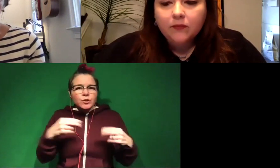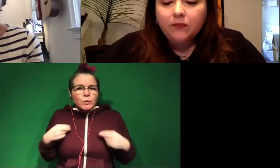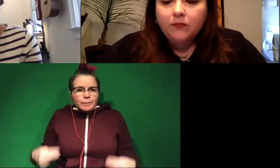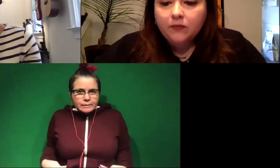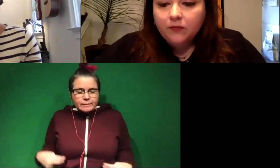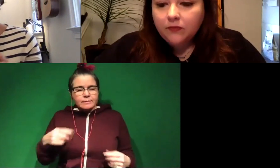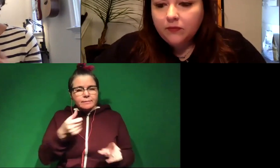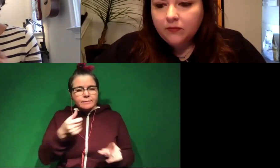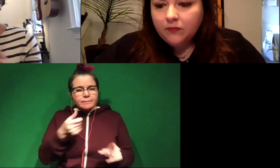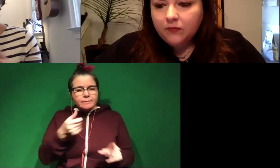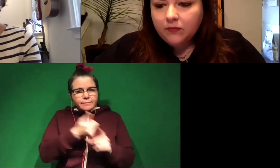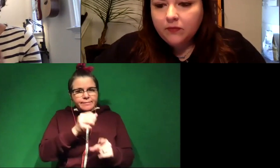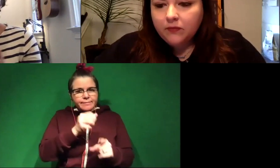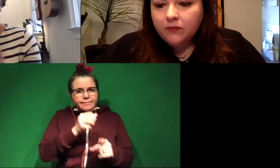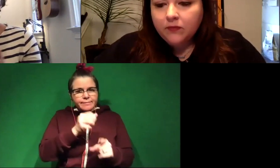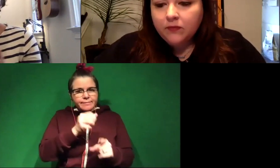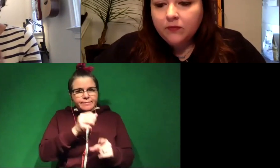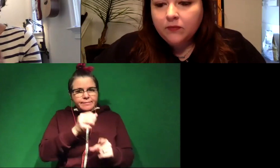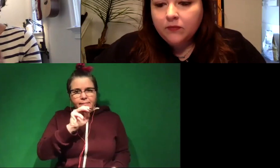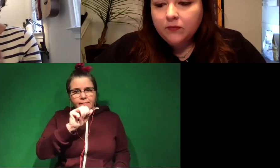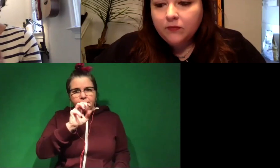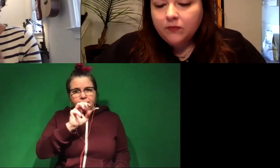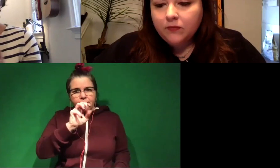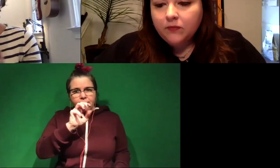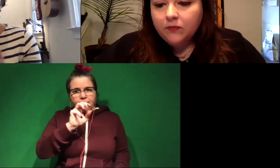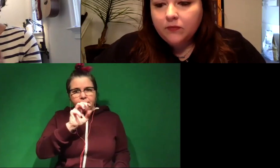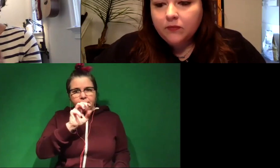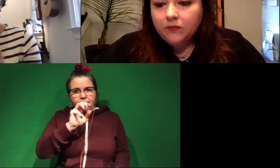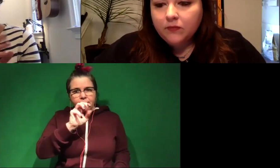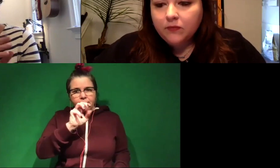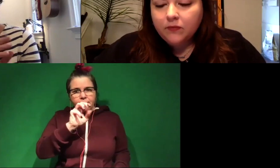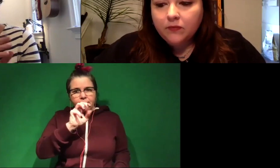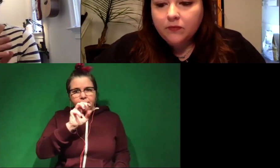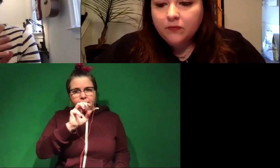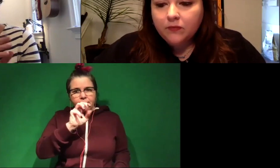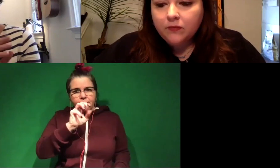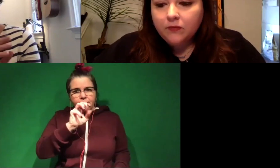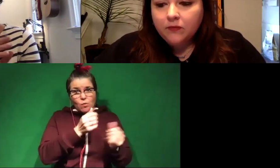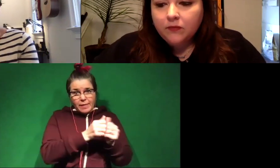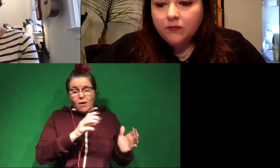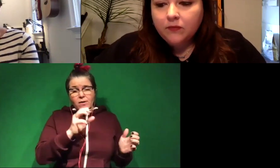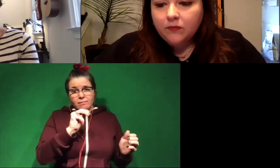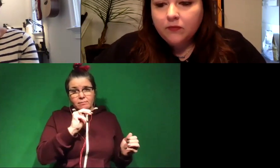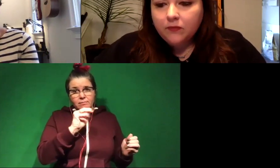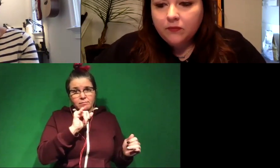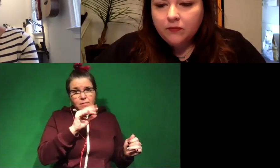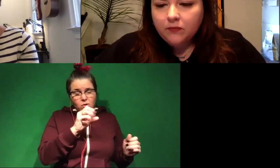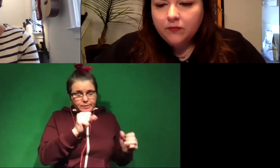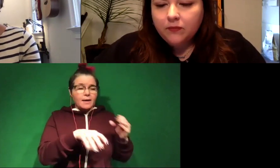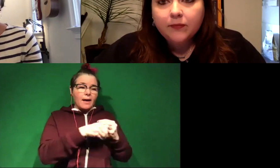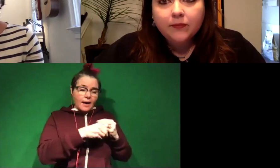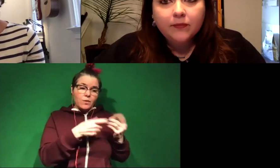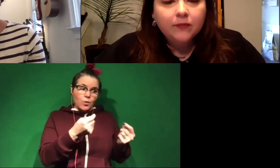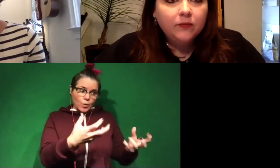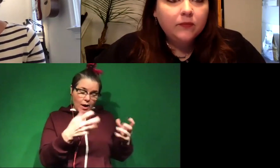mammals. So we can do lots of mice, grow them without microbes, add the microbes we're interested